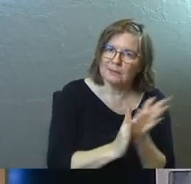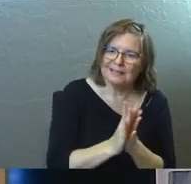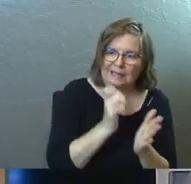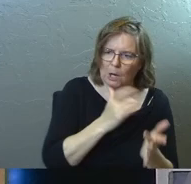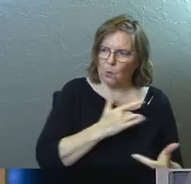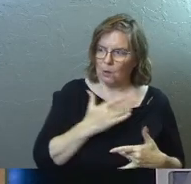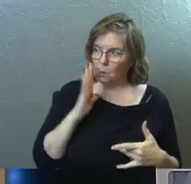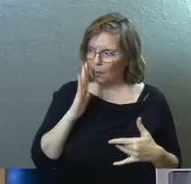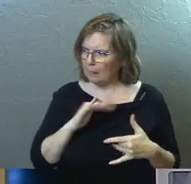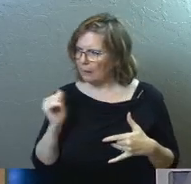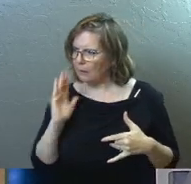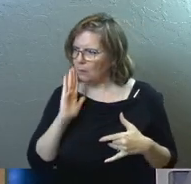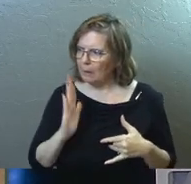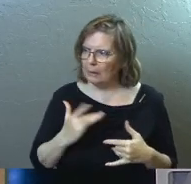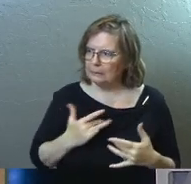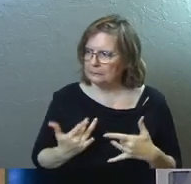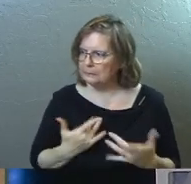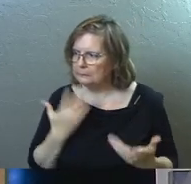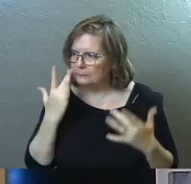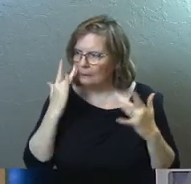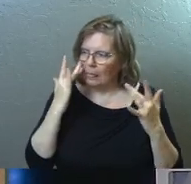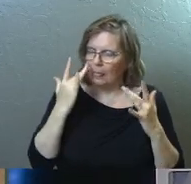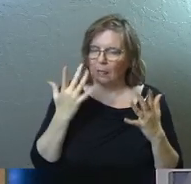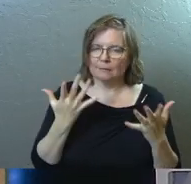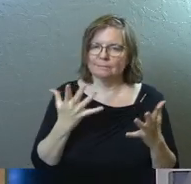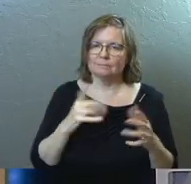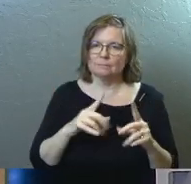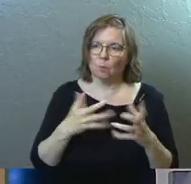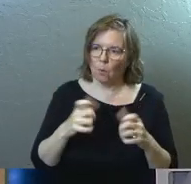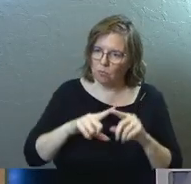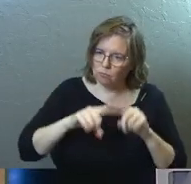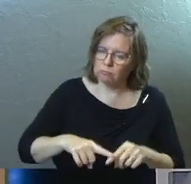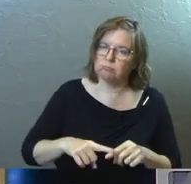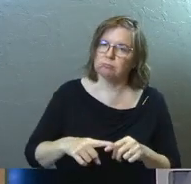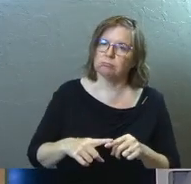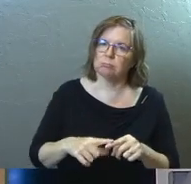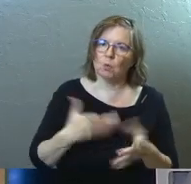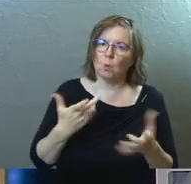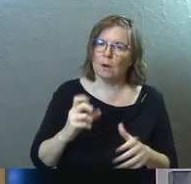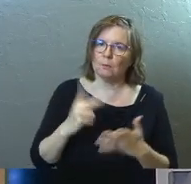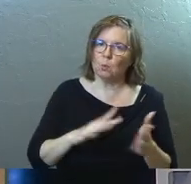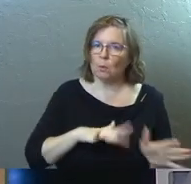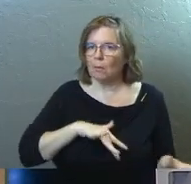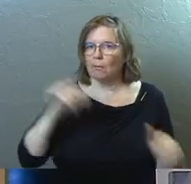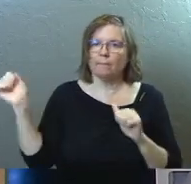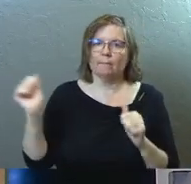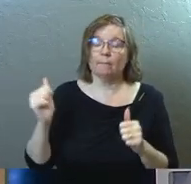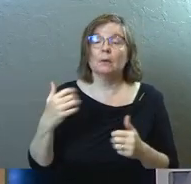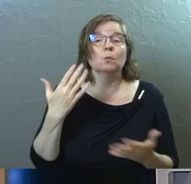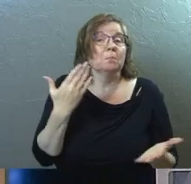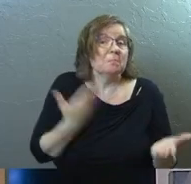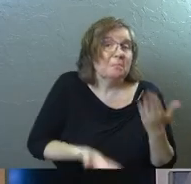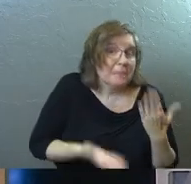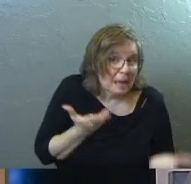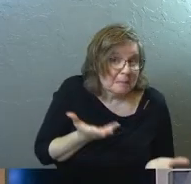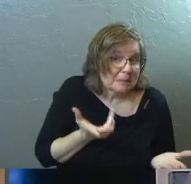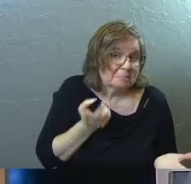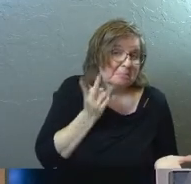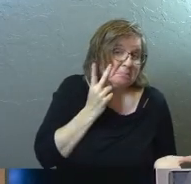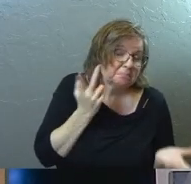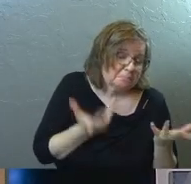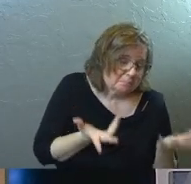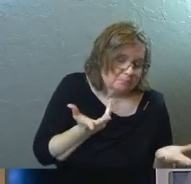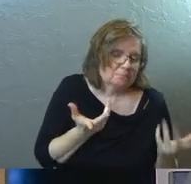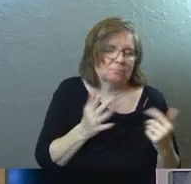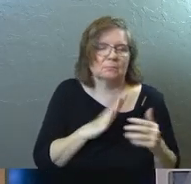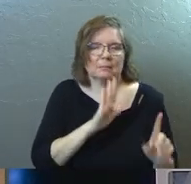worry about, somebody who's going to be a risk and somebody who's not going to be reliable and who's going to turn around and leave the work that God has called them to. So maybe, just maybe, that's